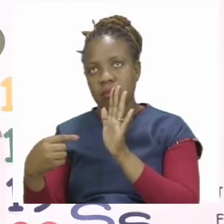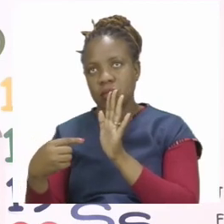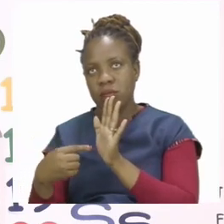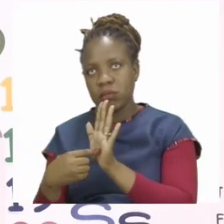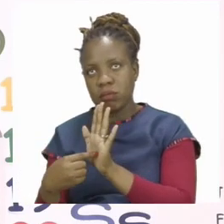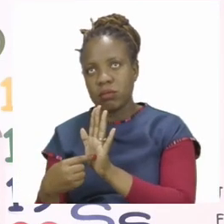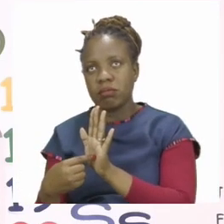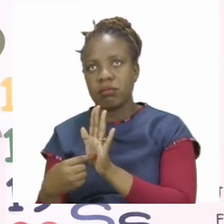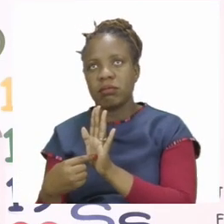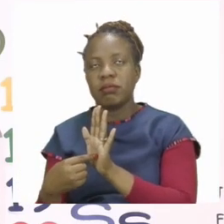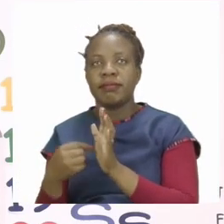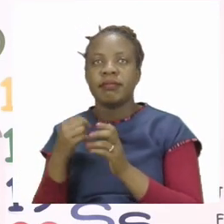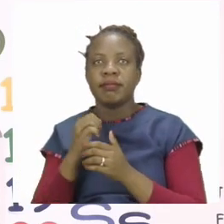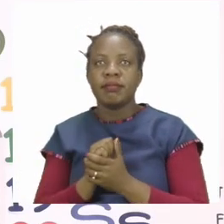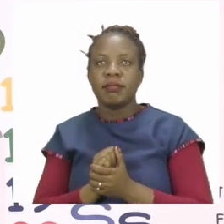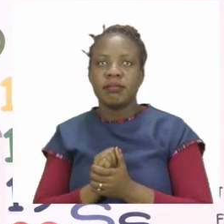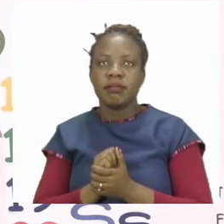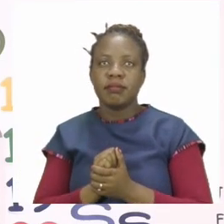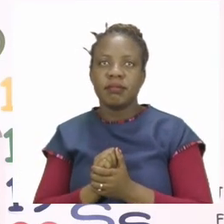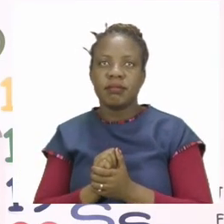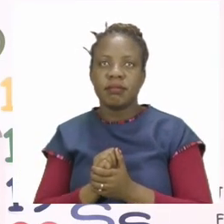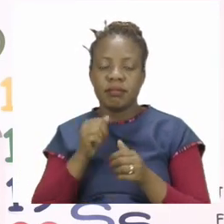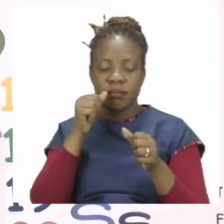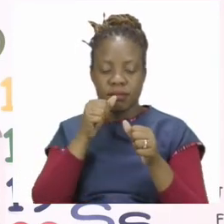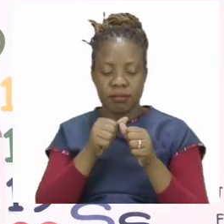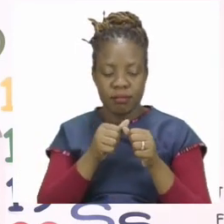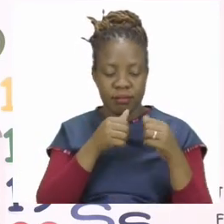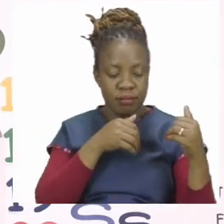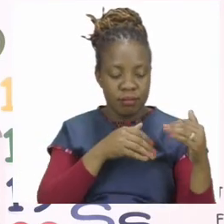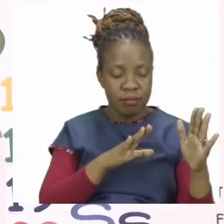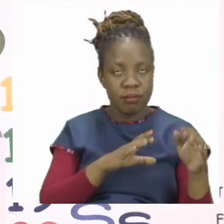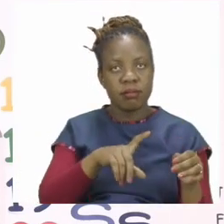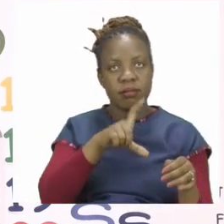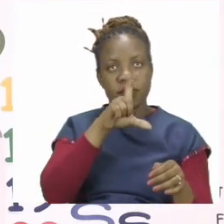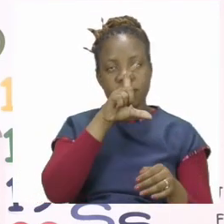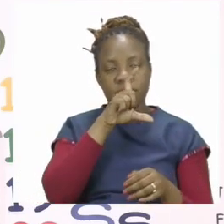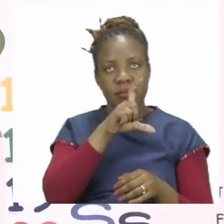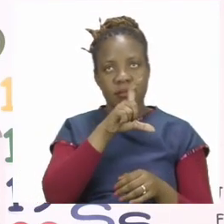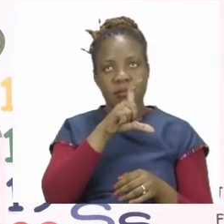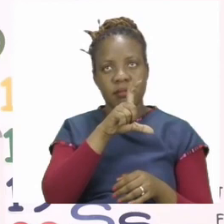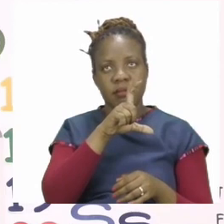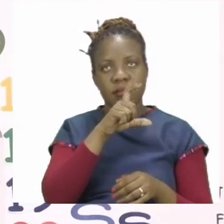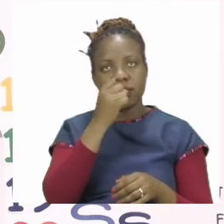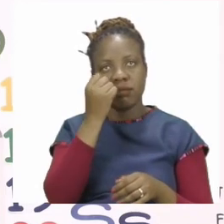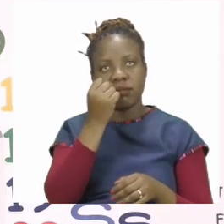So, remember, we start with a capital letter and